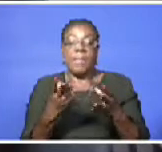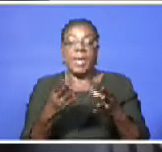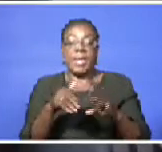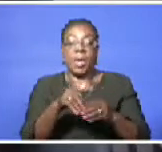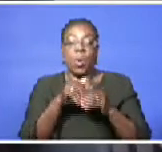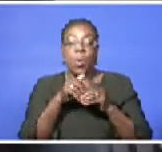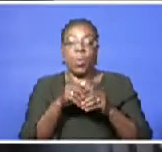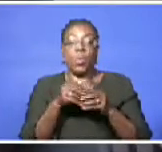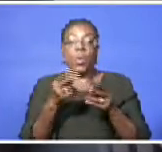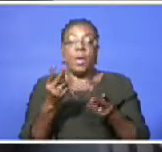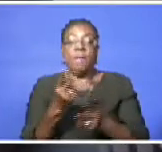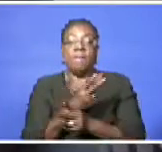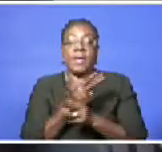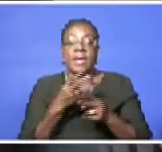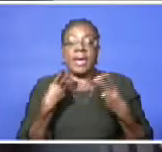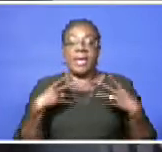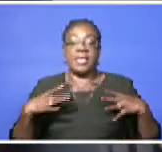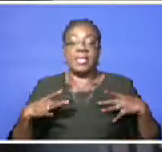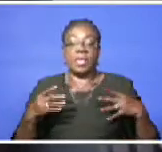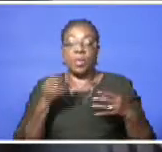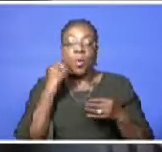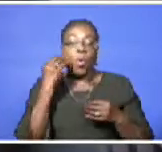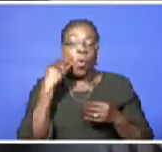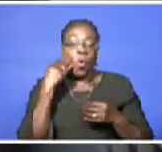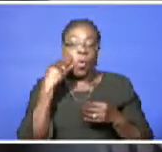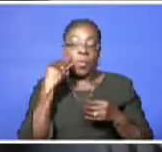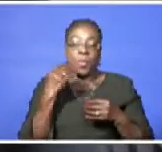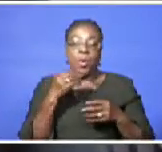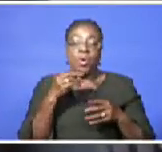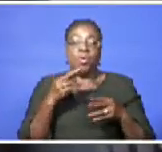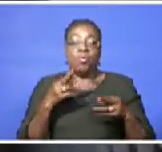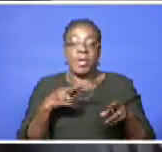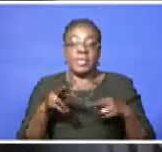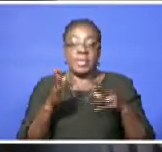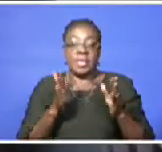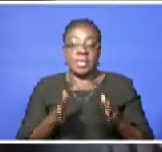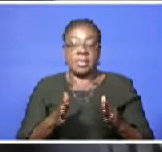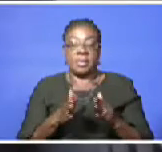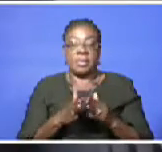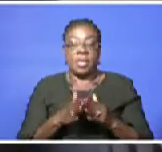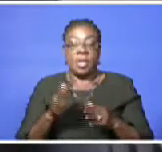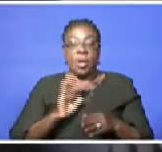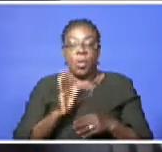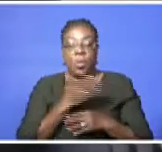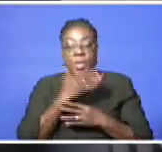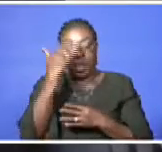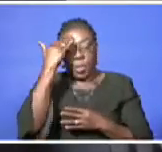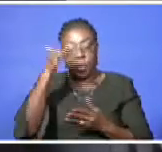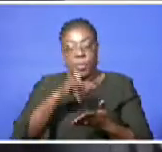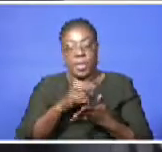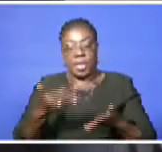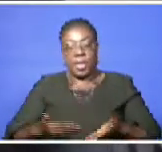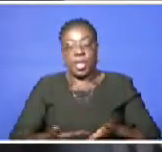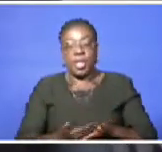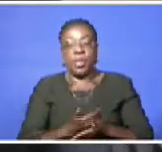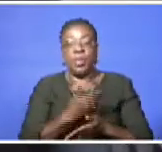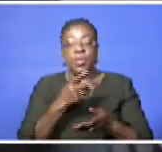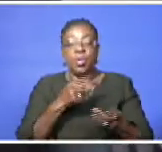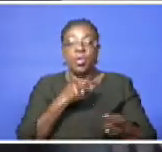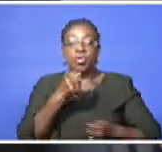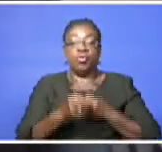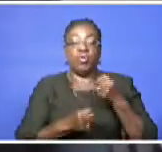Bahamian-owned vacation home rentals and small-scale tourism projects. We know that the new